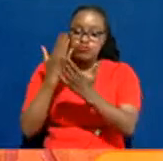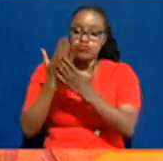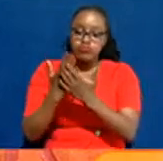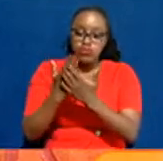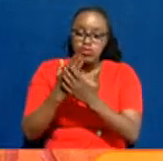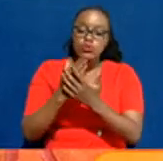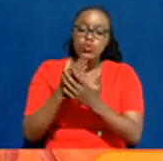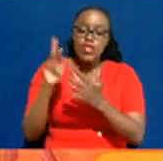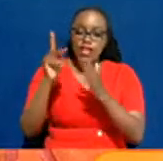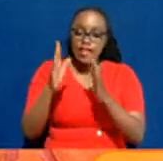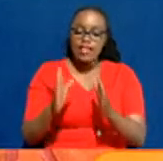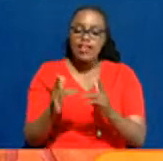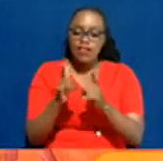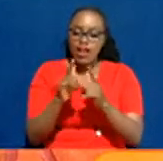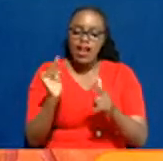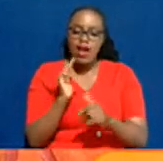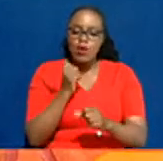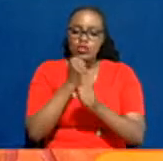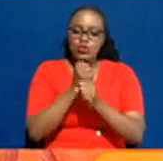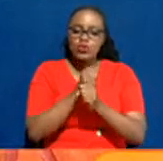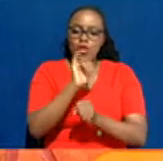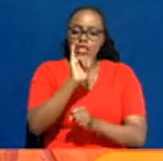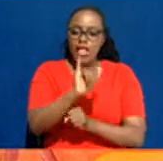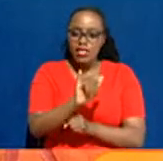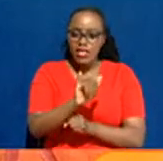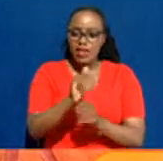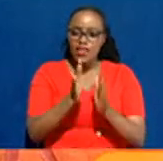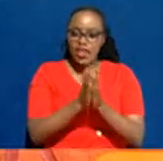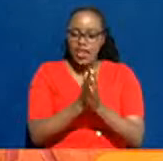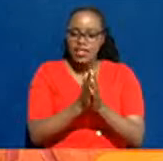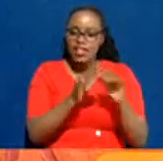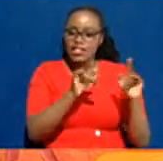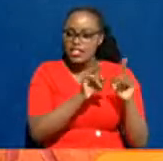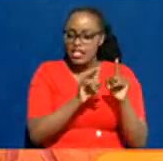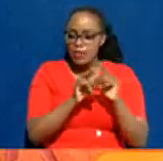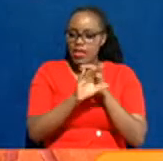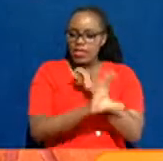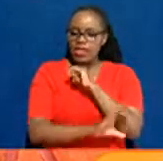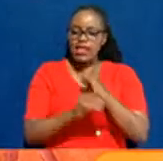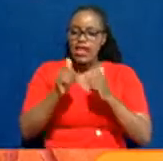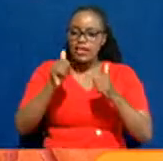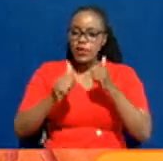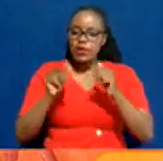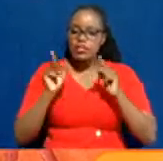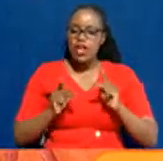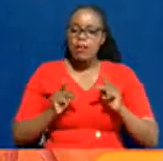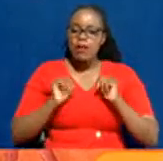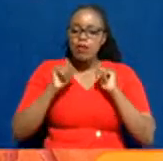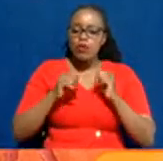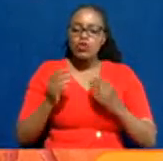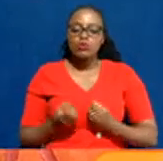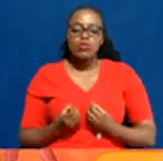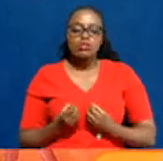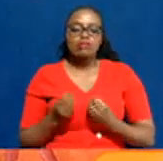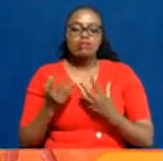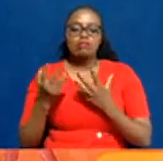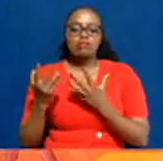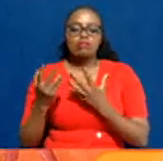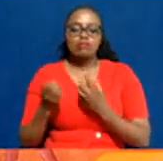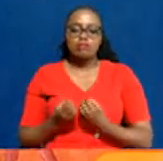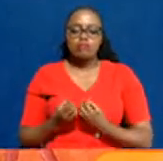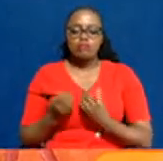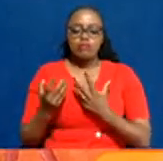Kenyan people. Allow us to do that. You see, it's a country in which people can ventilate, okay,